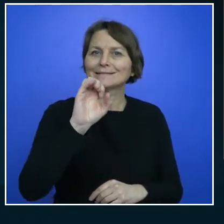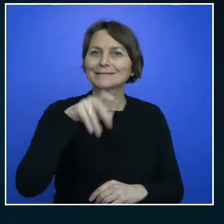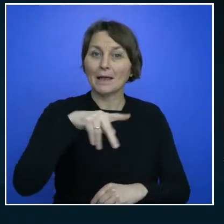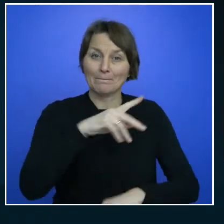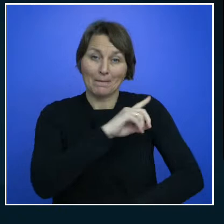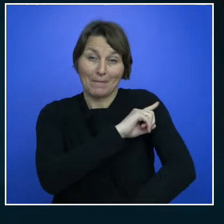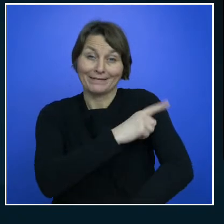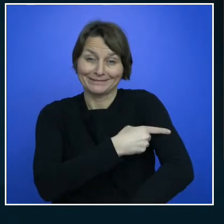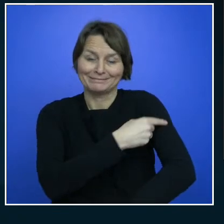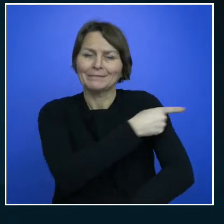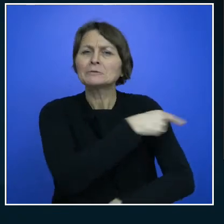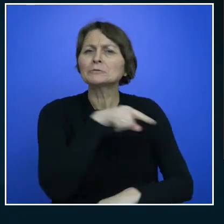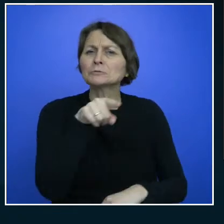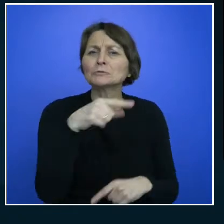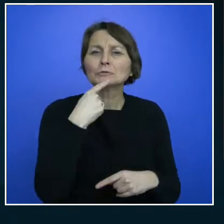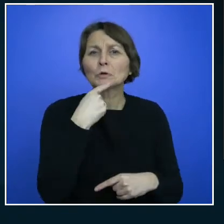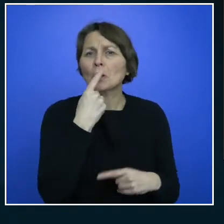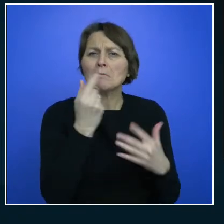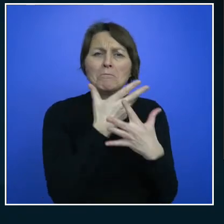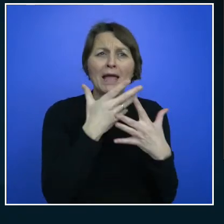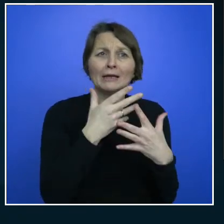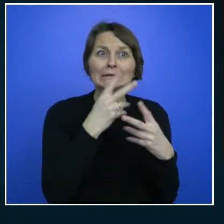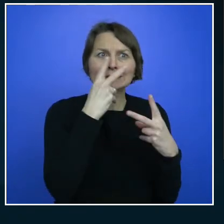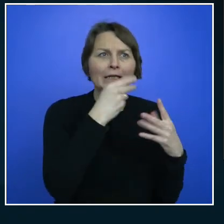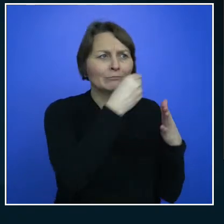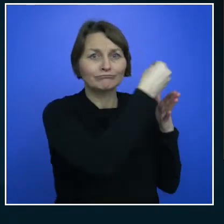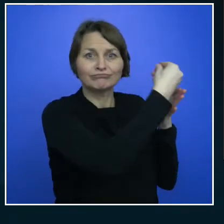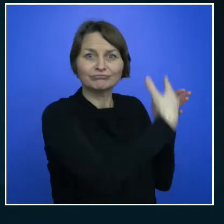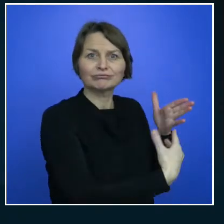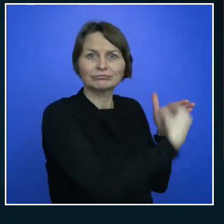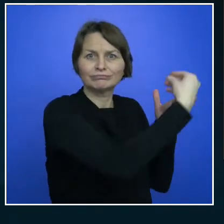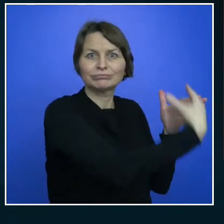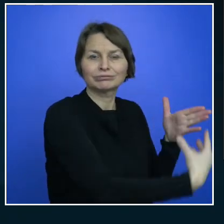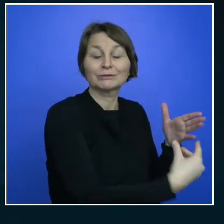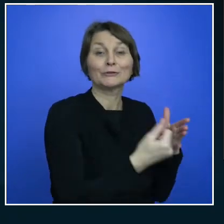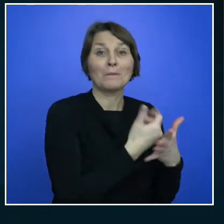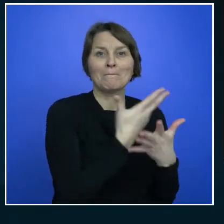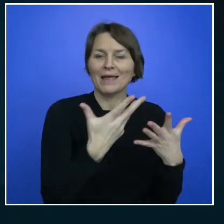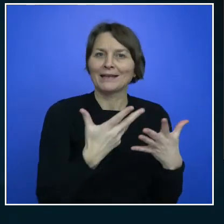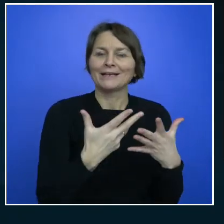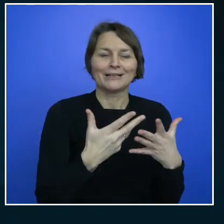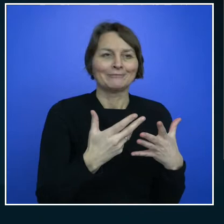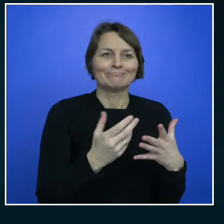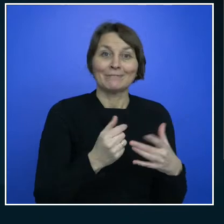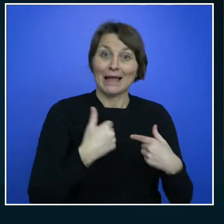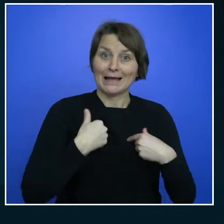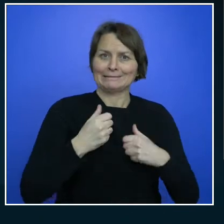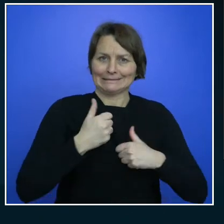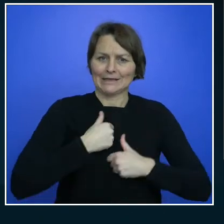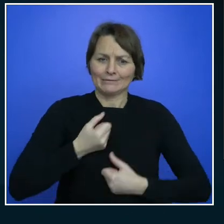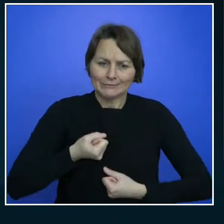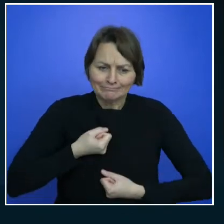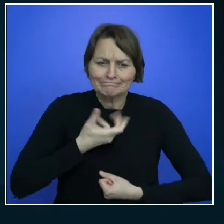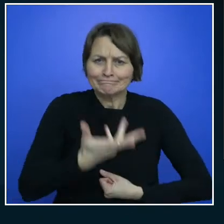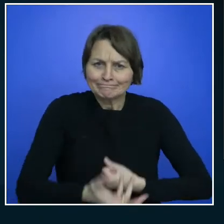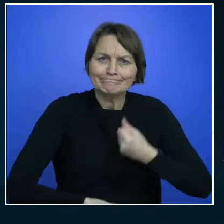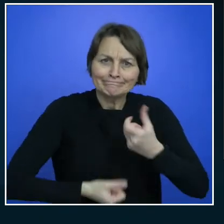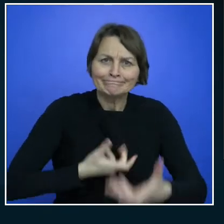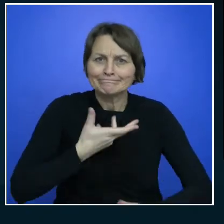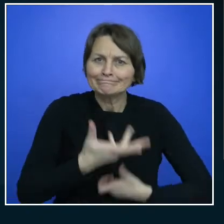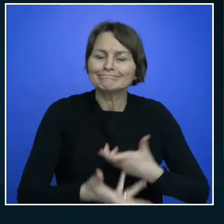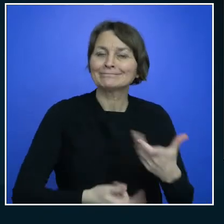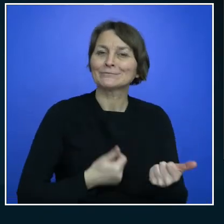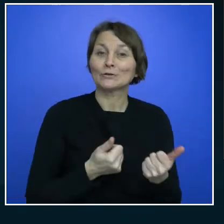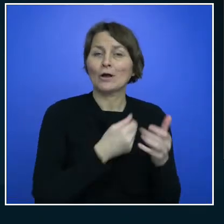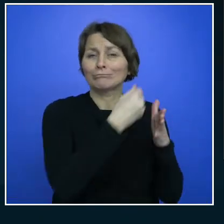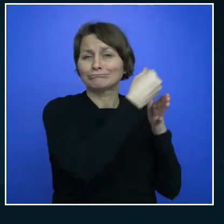example variables, a lot of community efforts as well. I, for one, have been contributing to that GitHub as well. So there's a lot of, I think, already